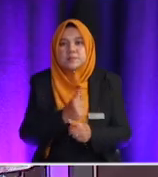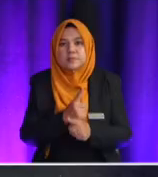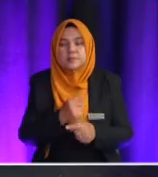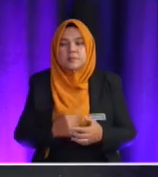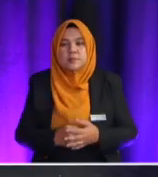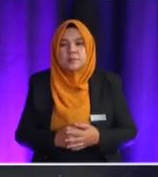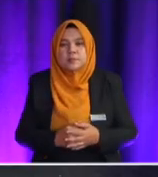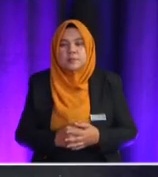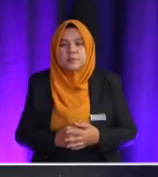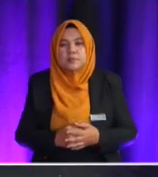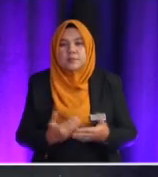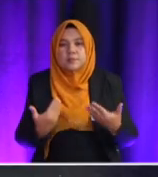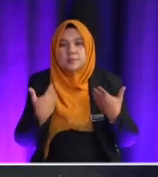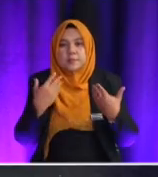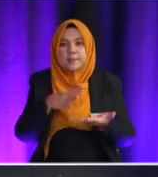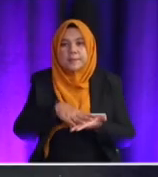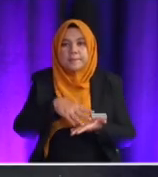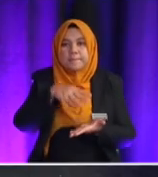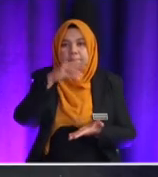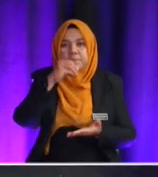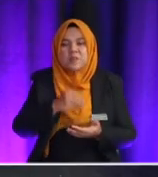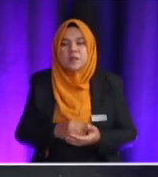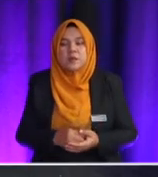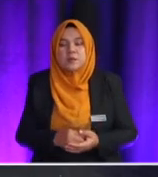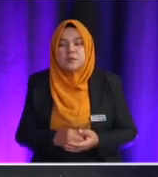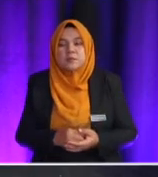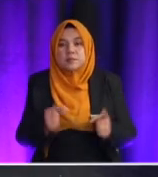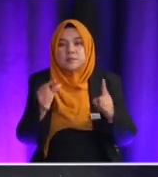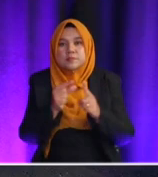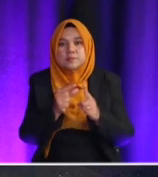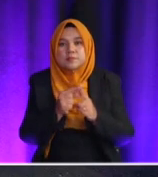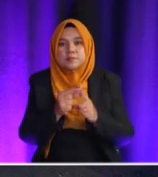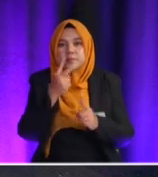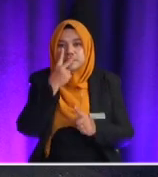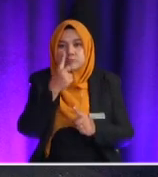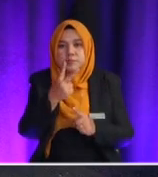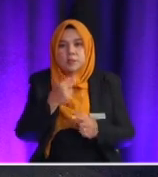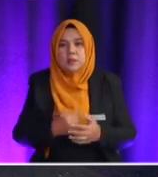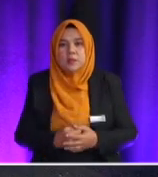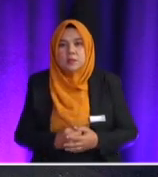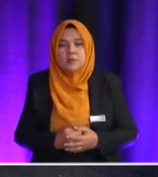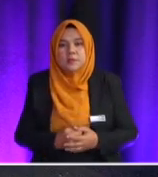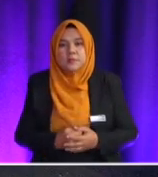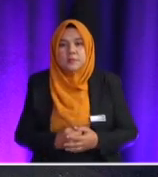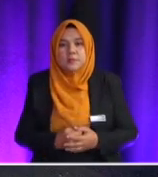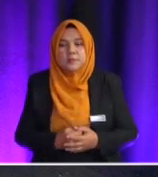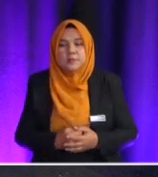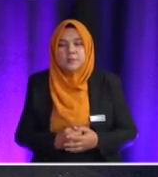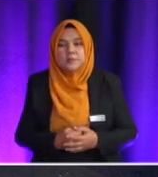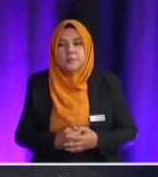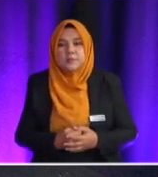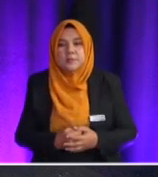think there's a bit of a lesson here that we can take back, right? From the words that we've seen here. What do you think about that, teacher?